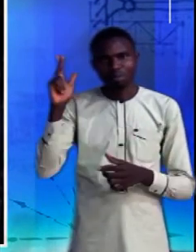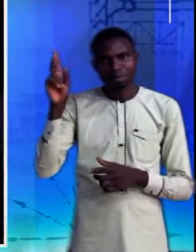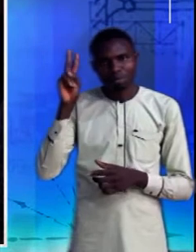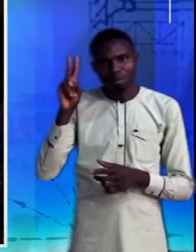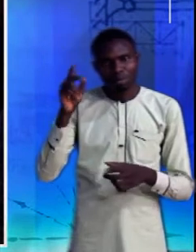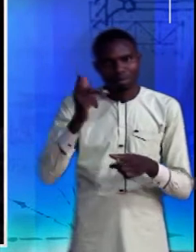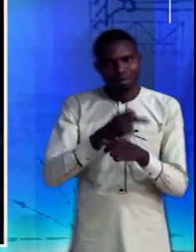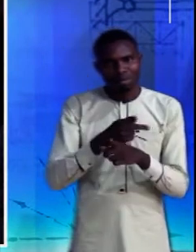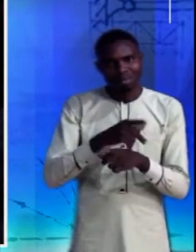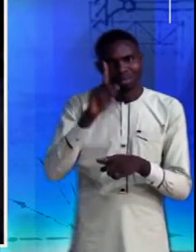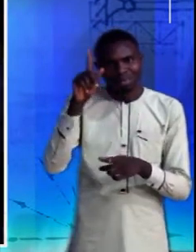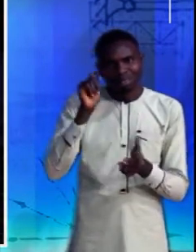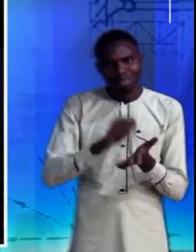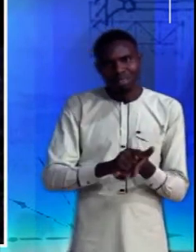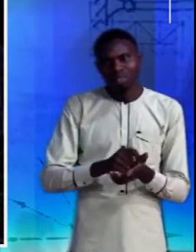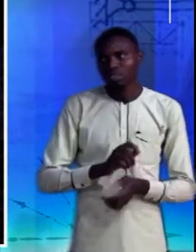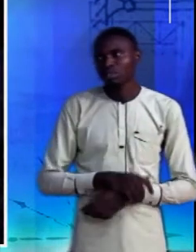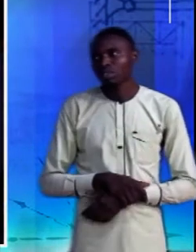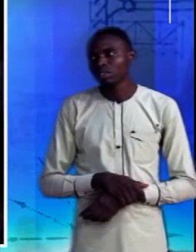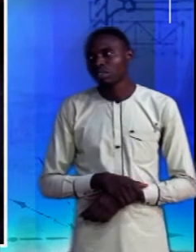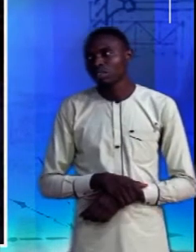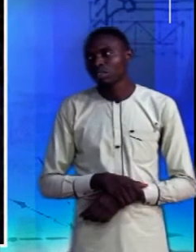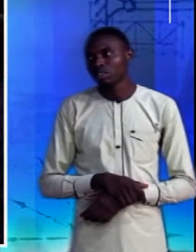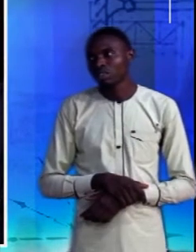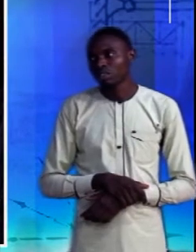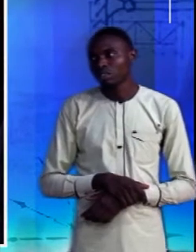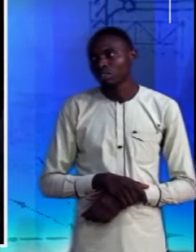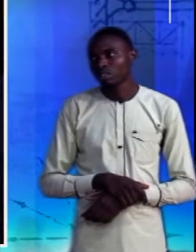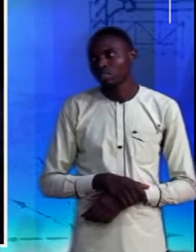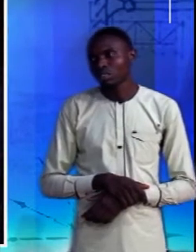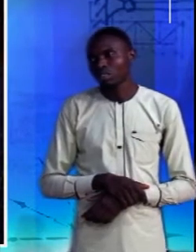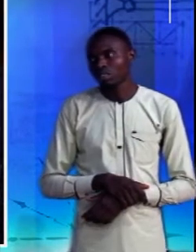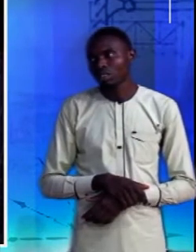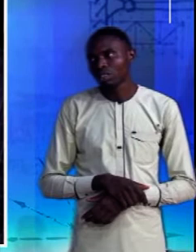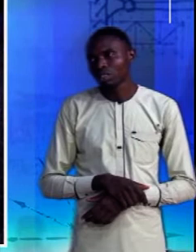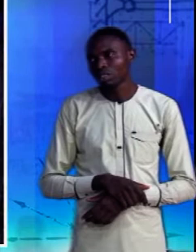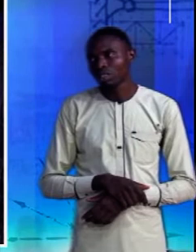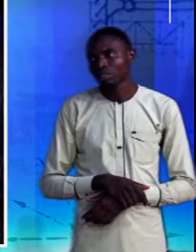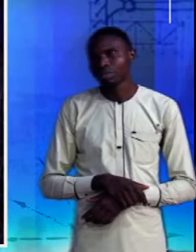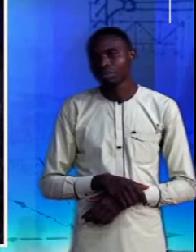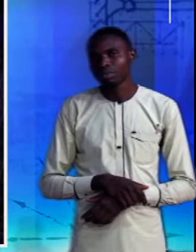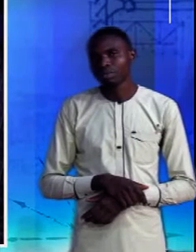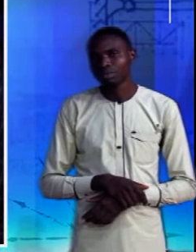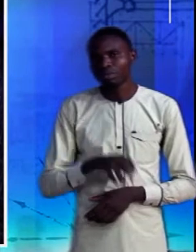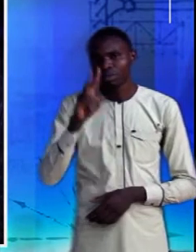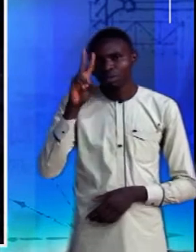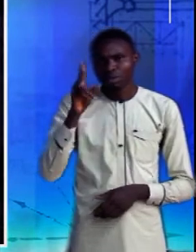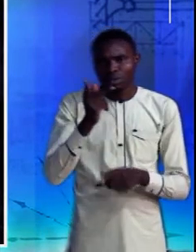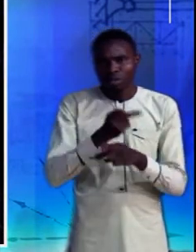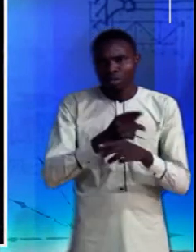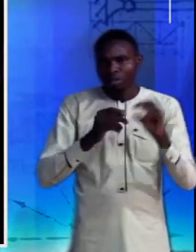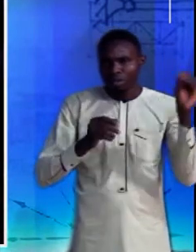Convert 52 minutes to second. As we all know that once we say convert or conversion means